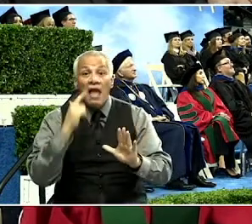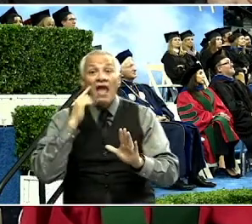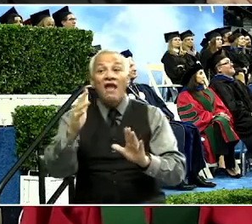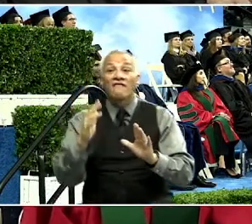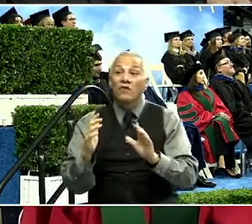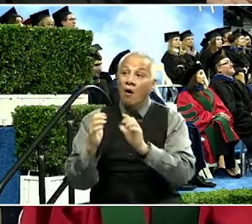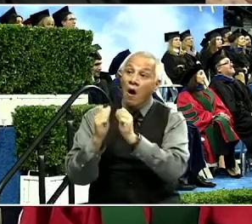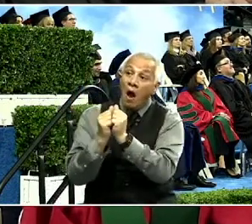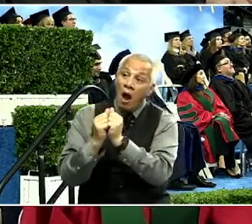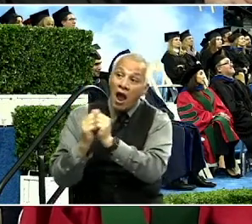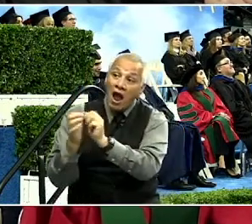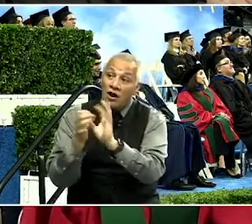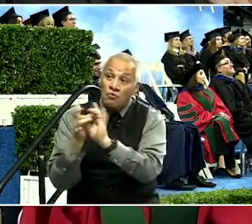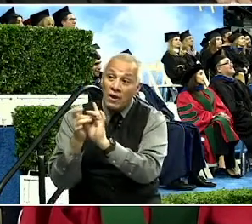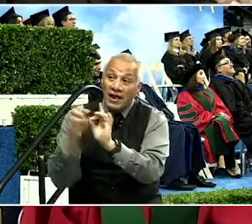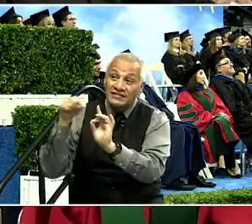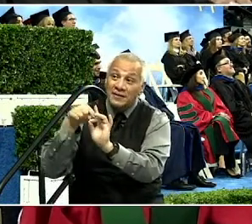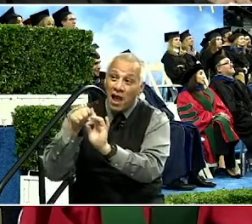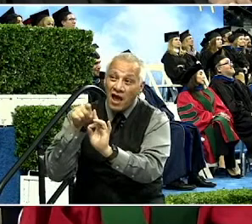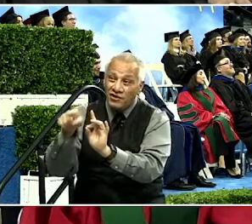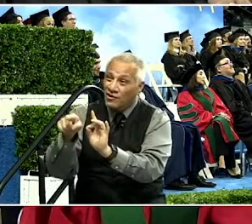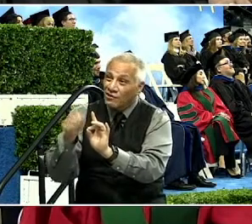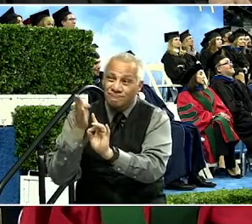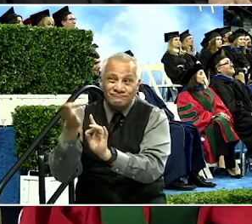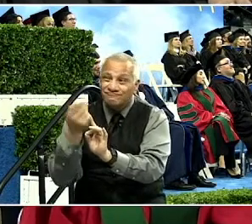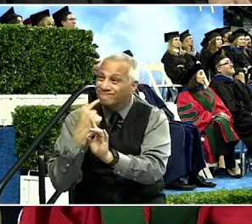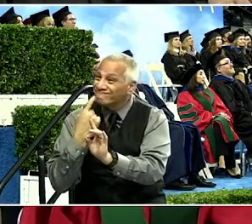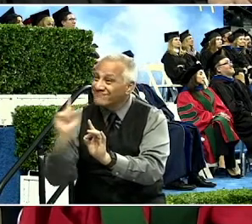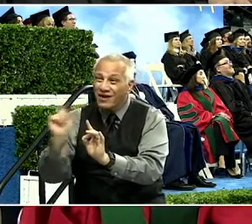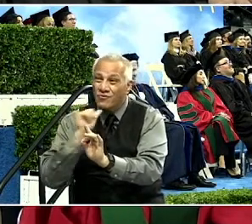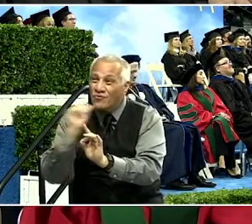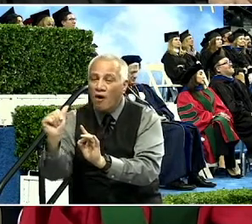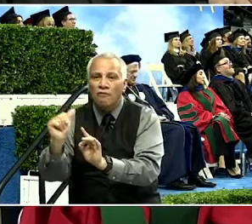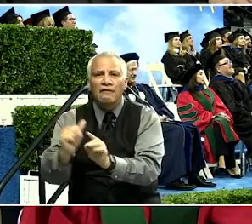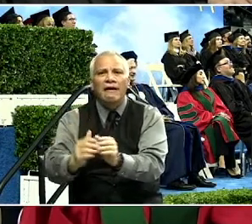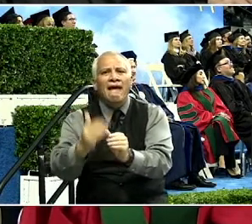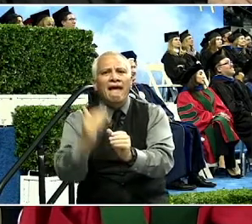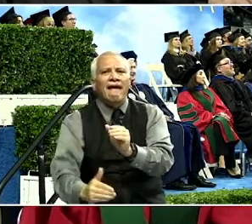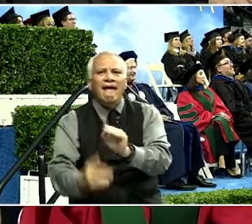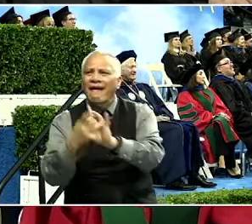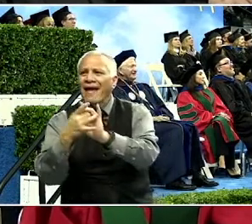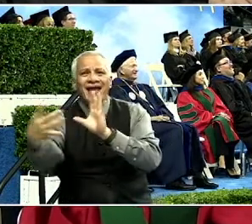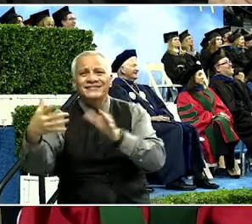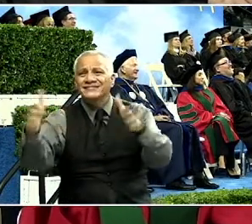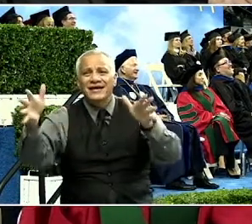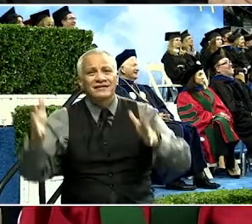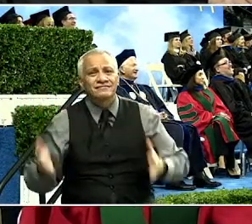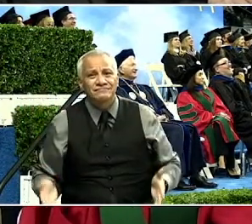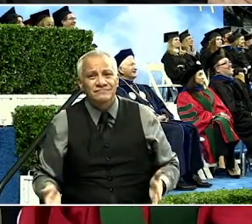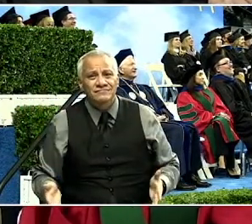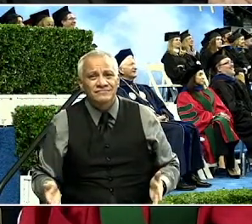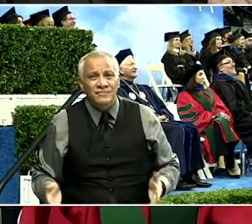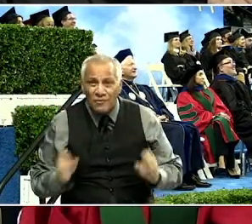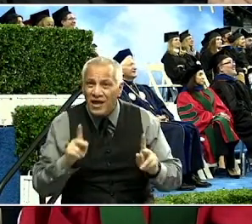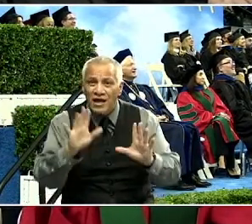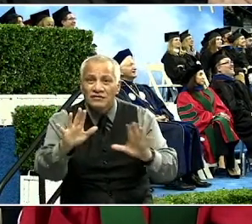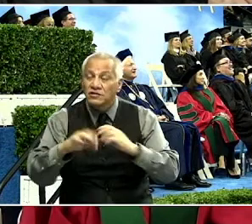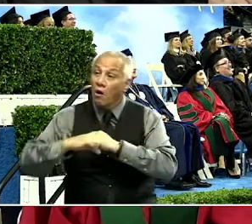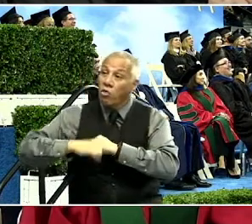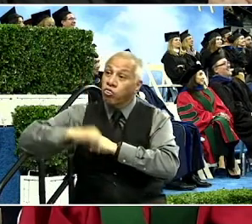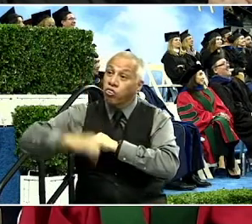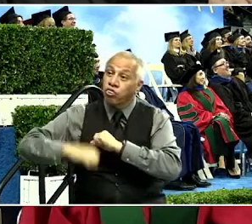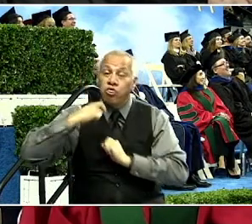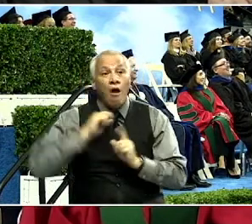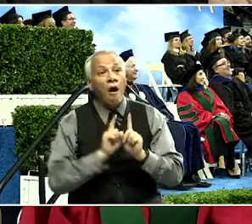dating someone and you know it's not gonna work, end the relationship, okay? Don't string